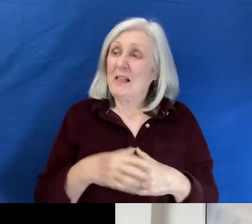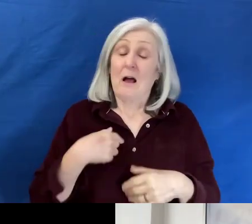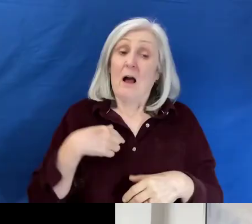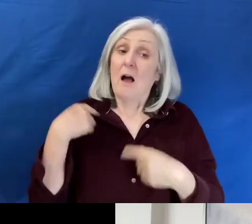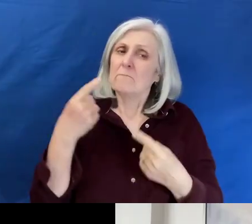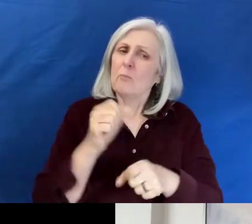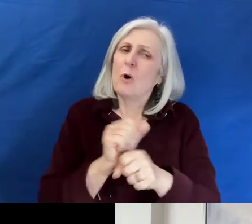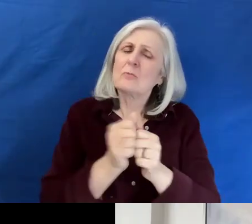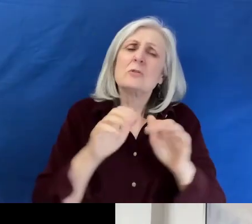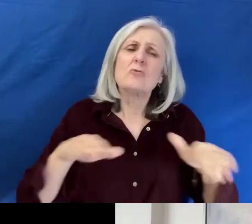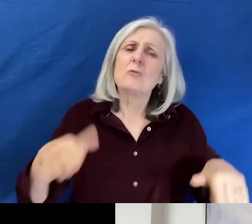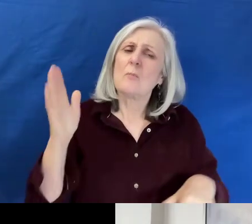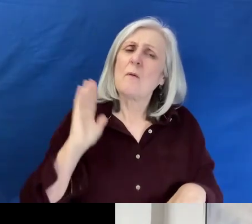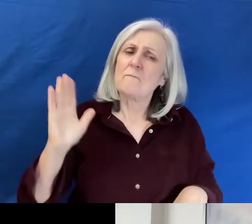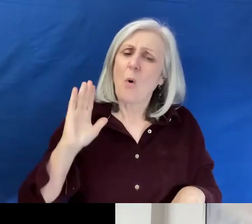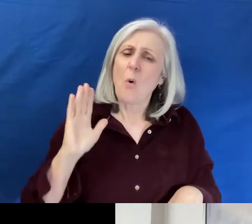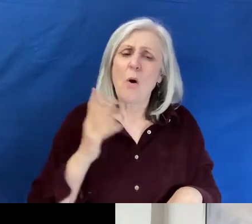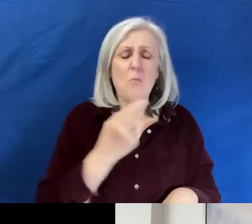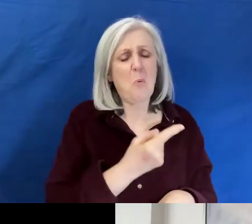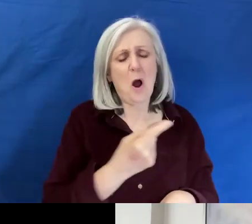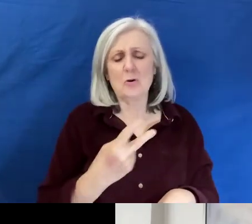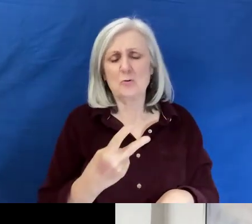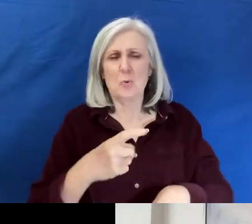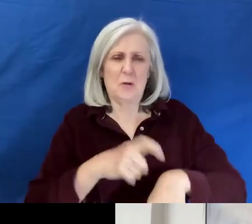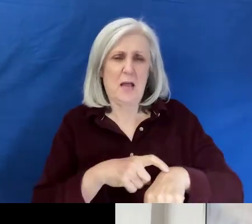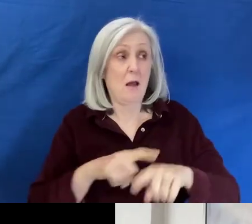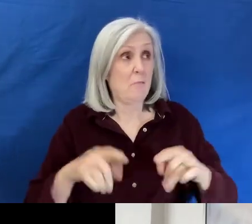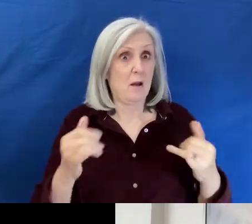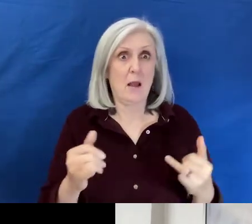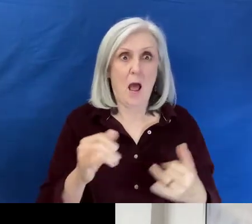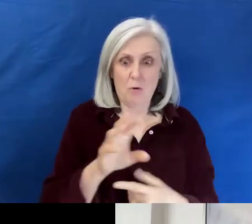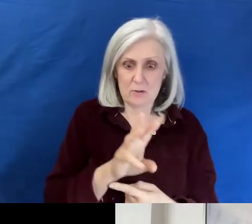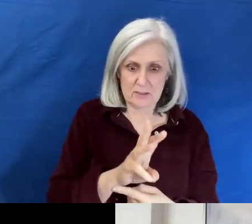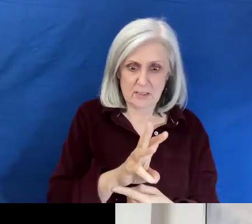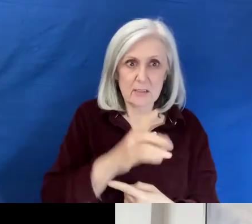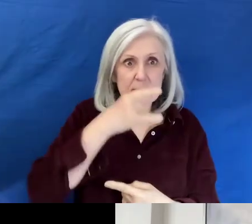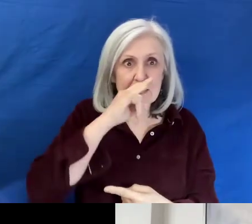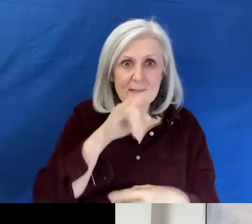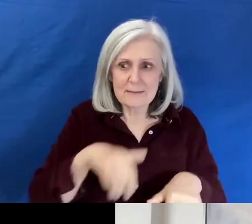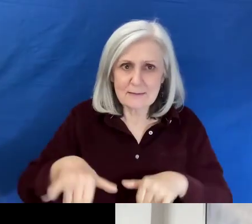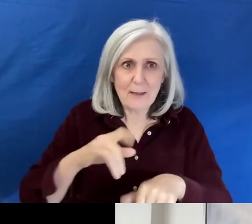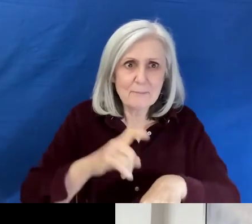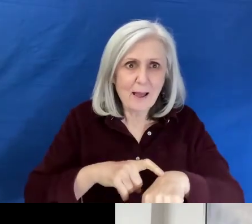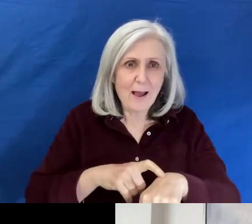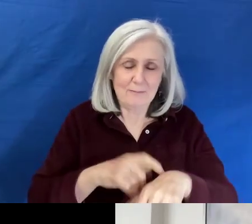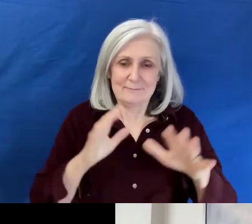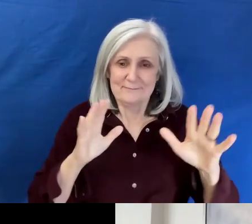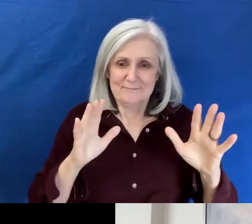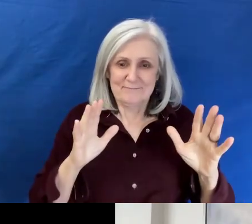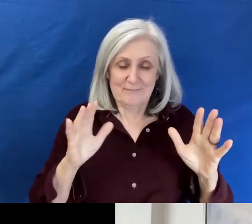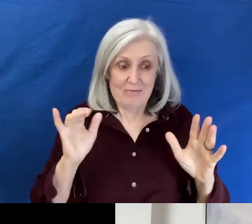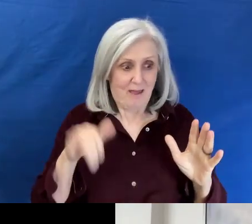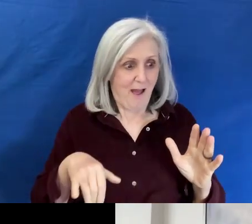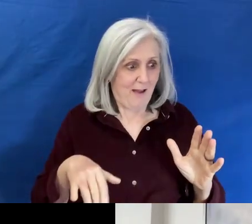with children before, like, one Yeah, or two kids at a time, but now I'm working with six kids at a time. And so that's like can be